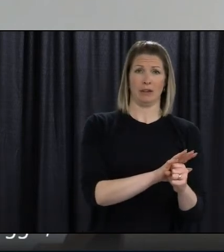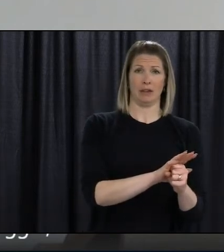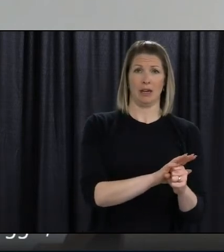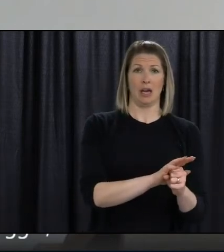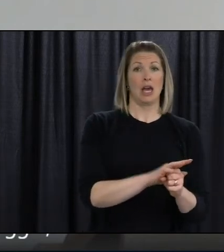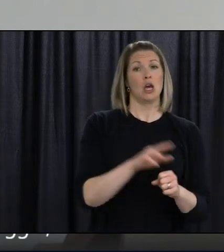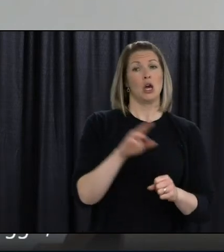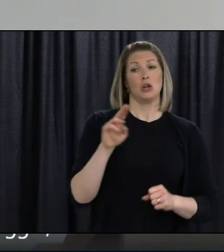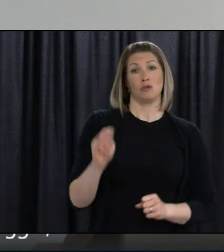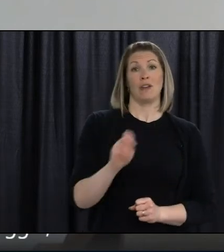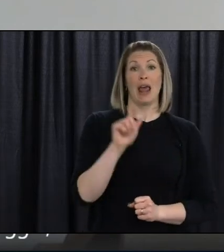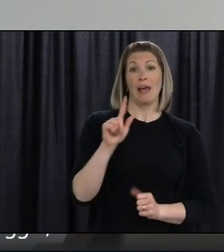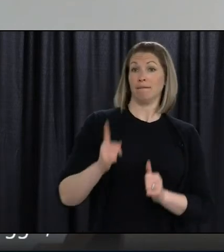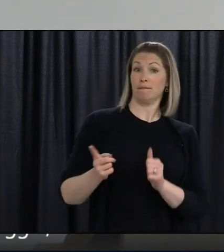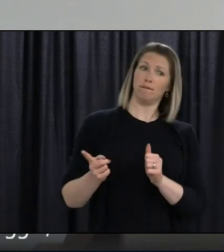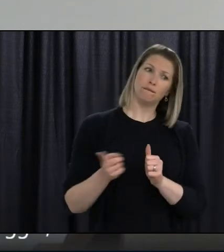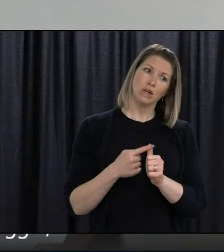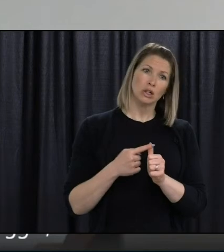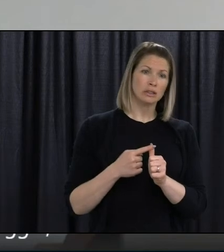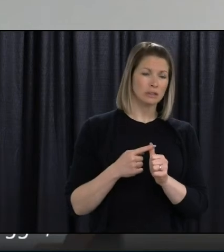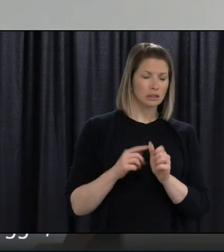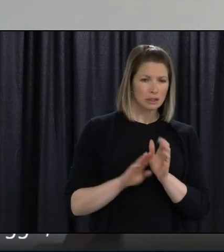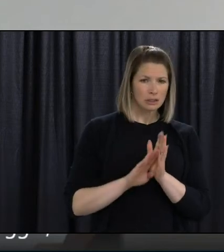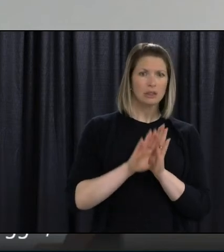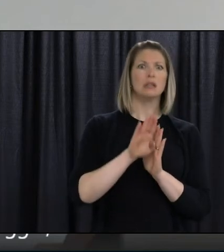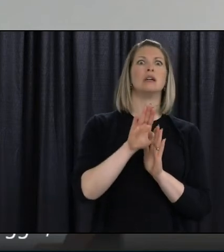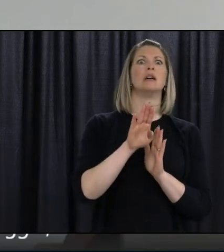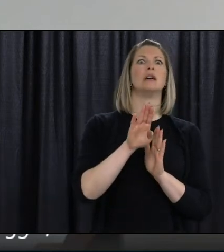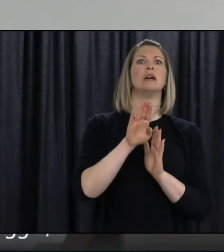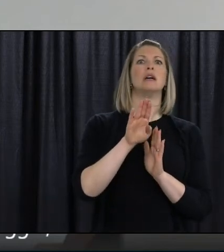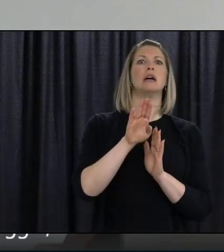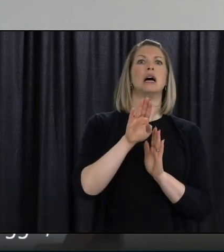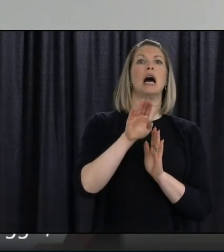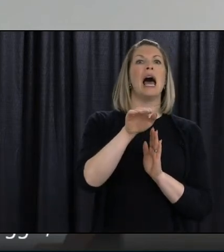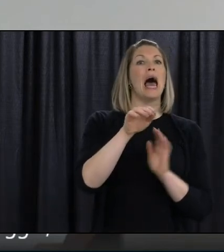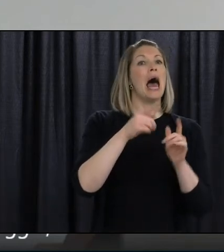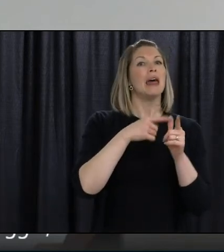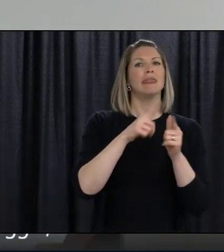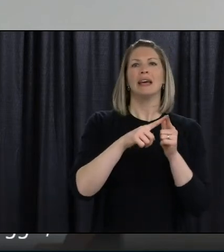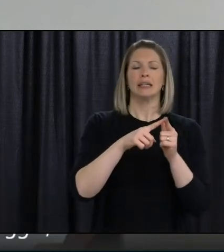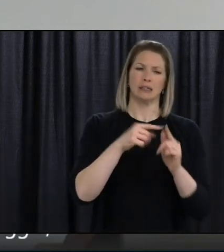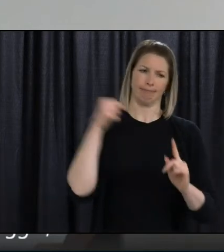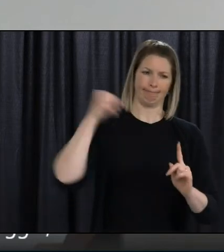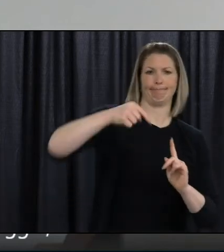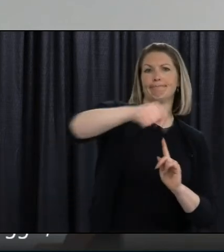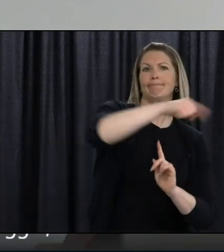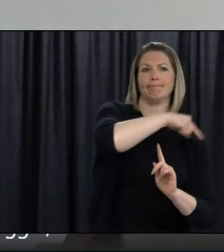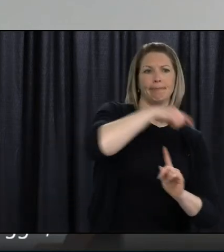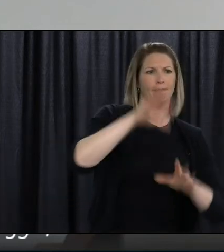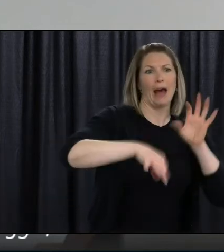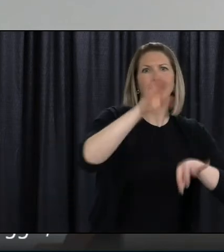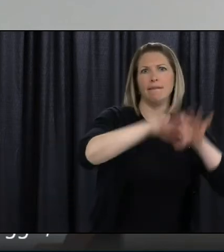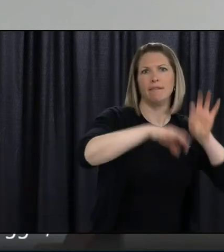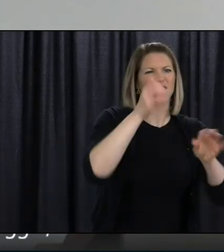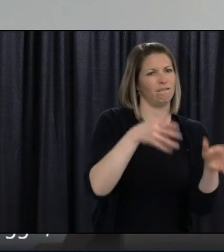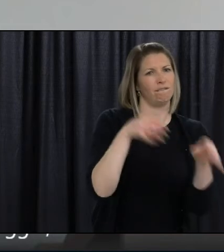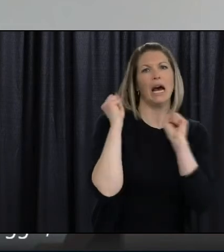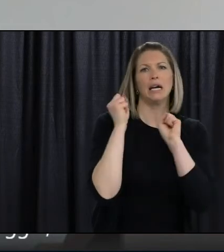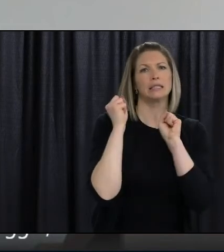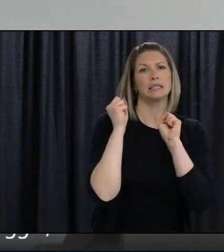off the mark. It had better than a 90% hit rate with good old-fashioned contact tracing. And we fought that